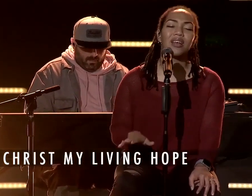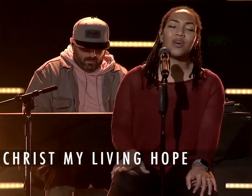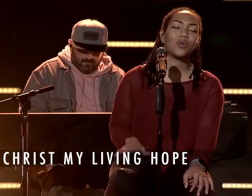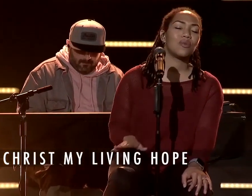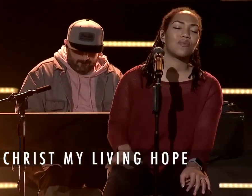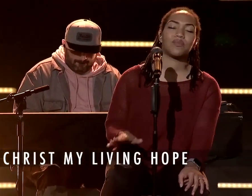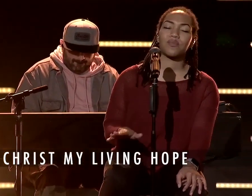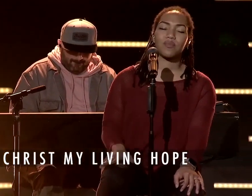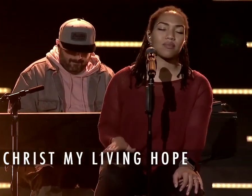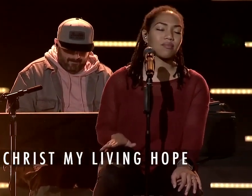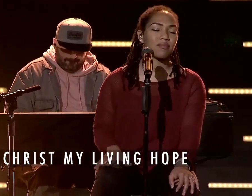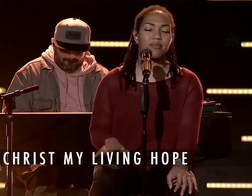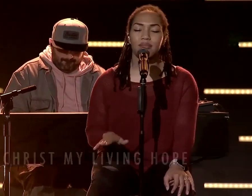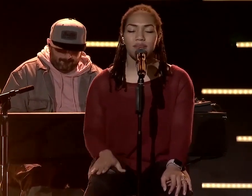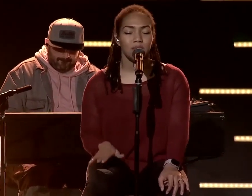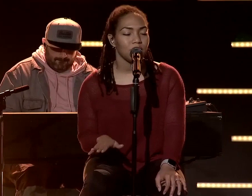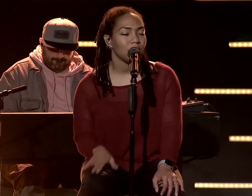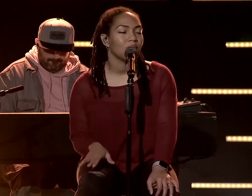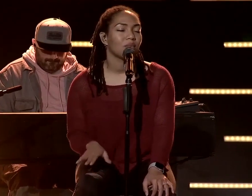living.